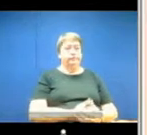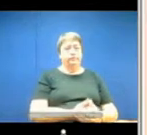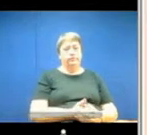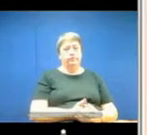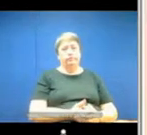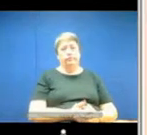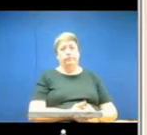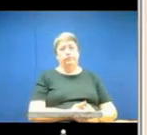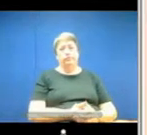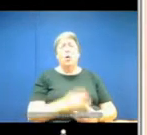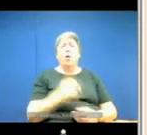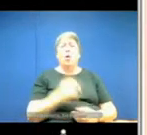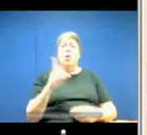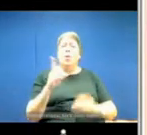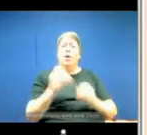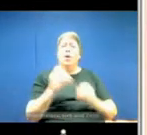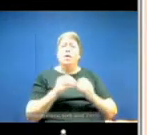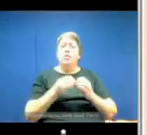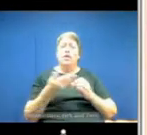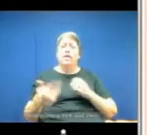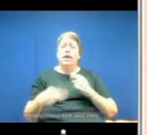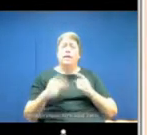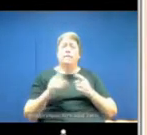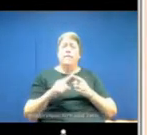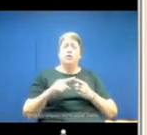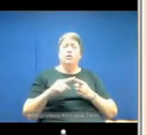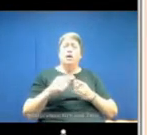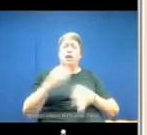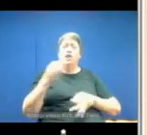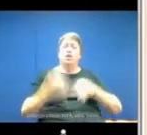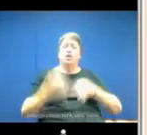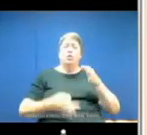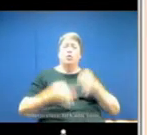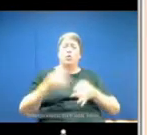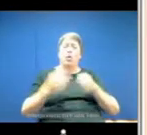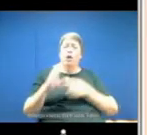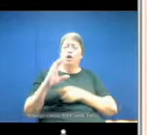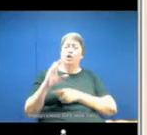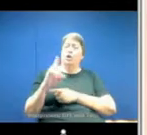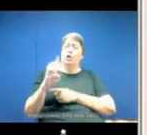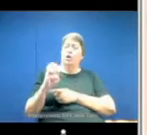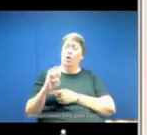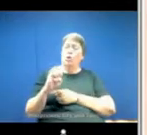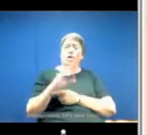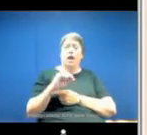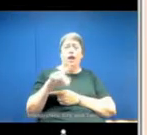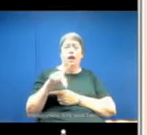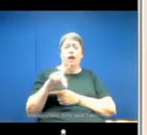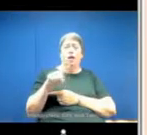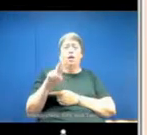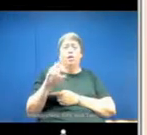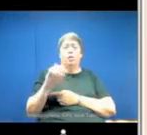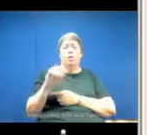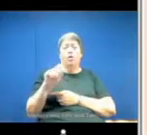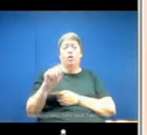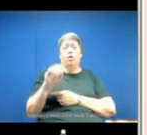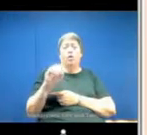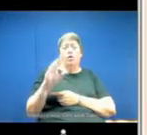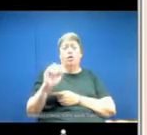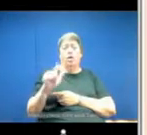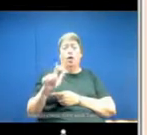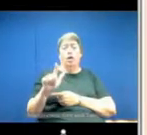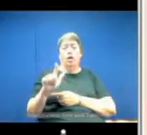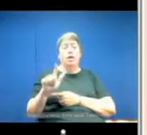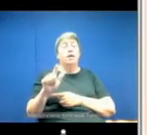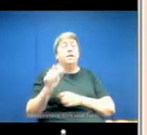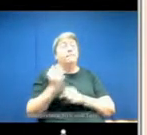One other thing about the court code and protocol, you've got to make sure that you do put any conflicts of interest on the